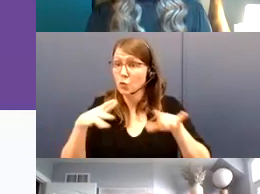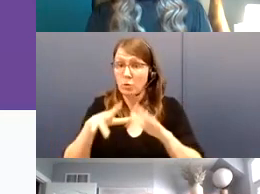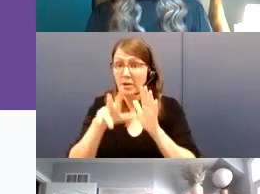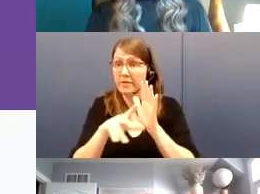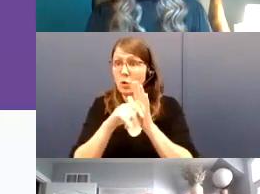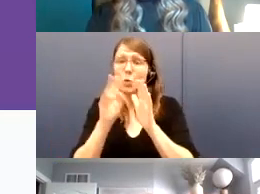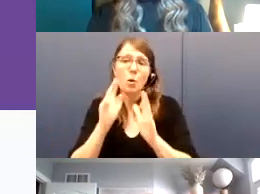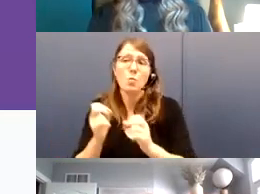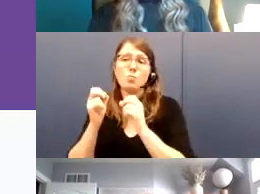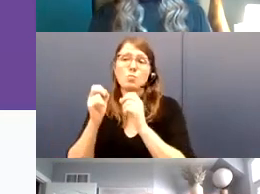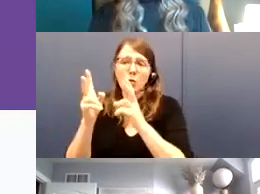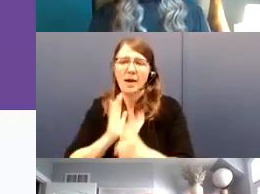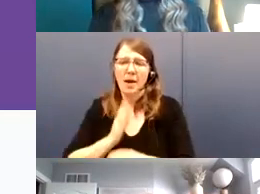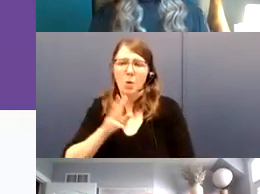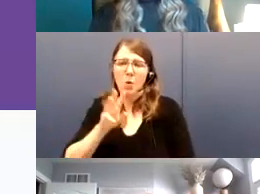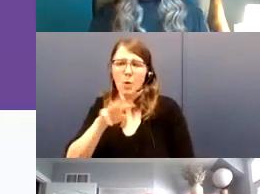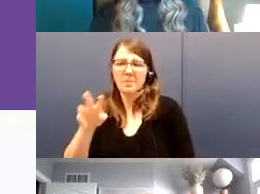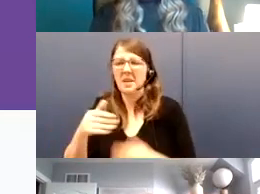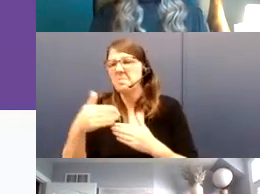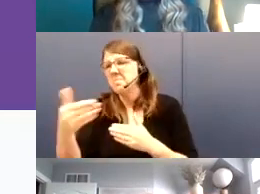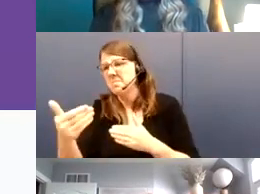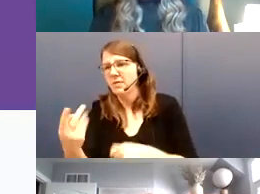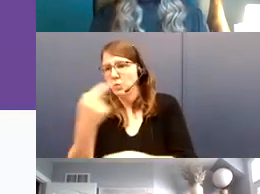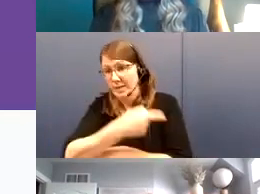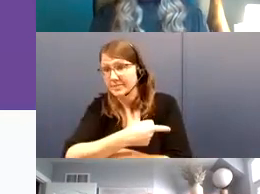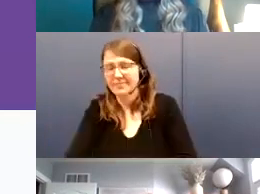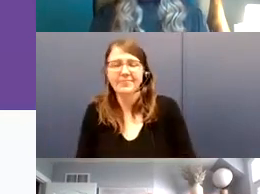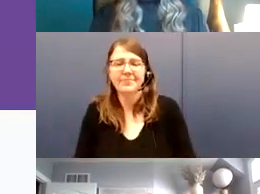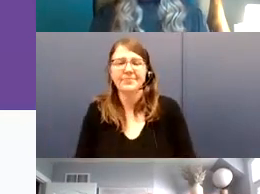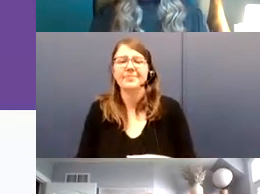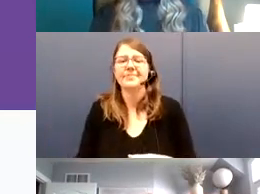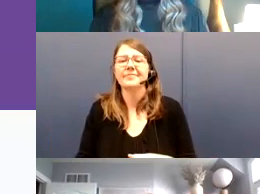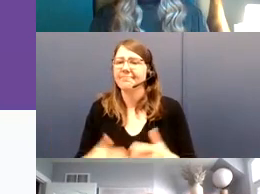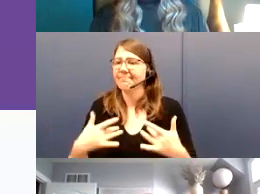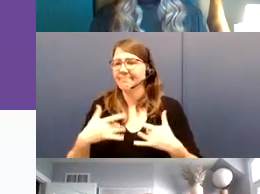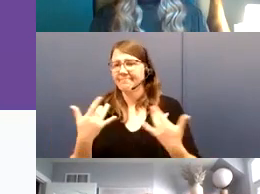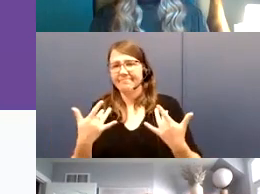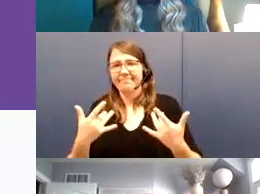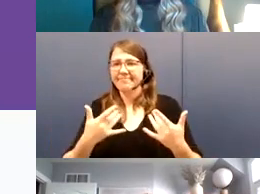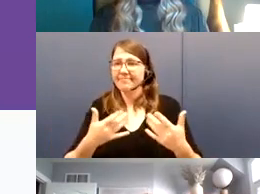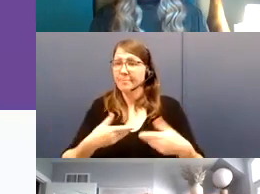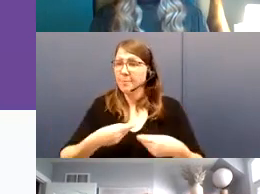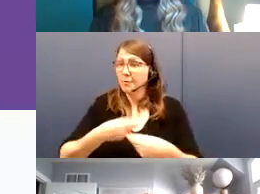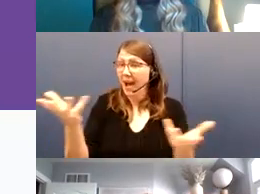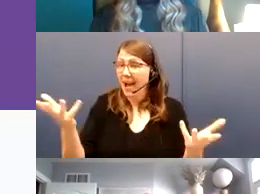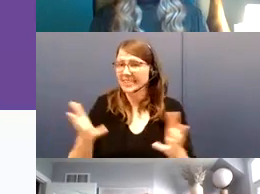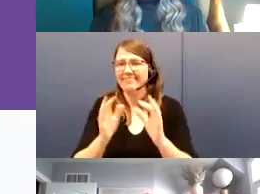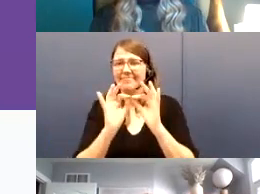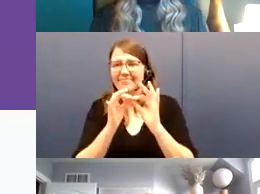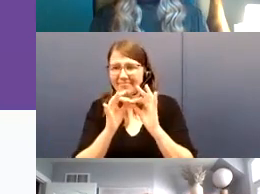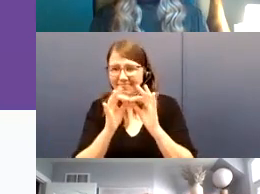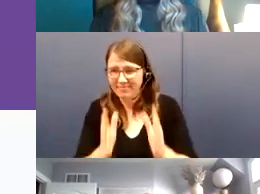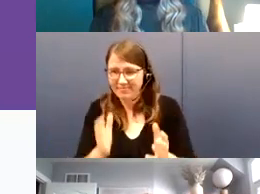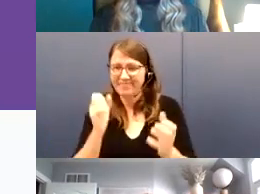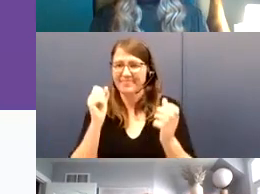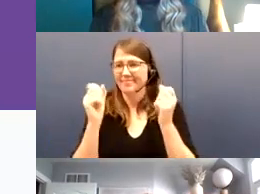a couple days after our webinar. We're happy once again to be able to provide ASL interpreters. The name and